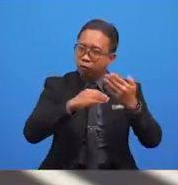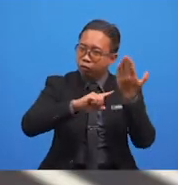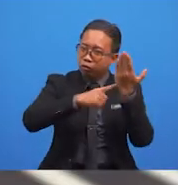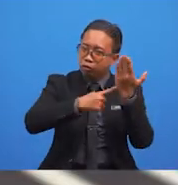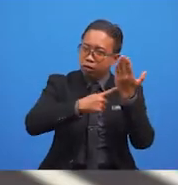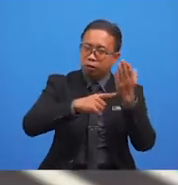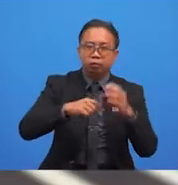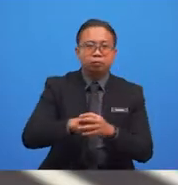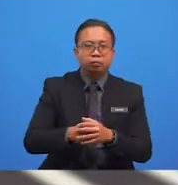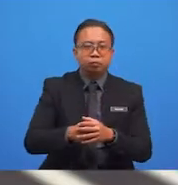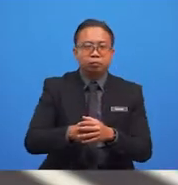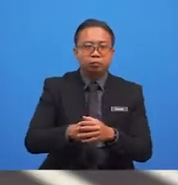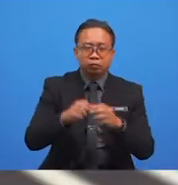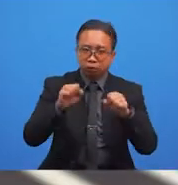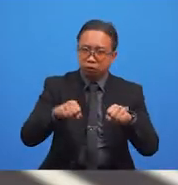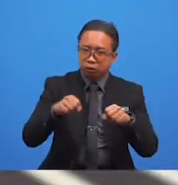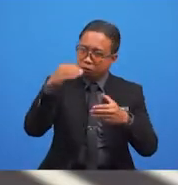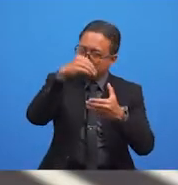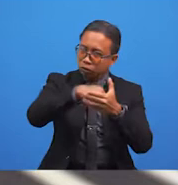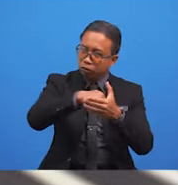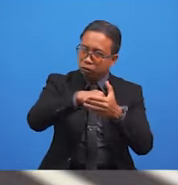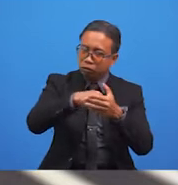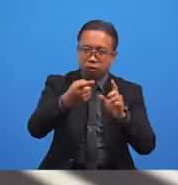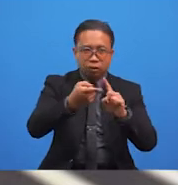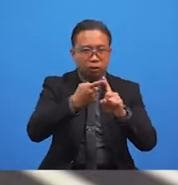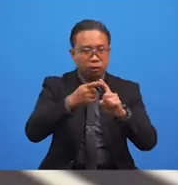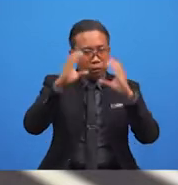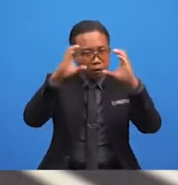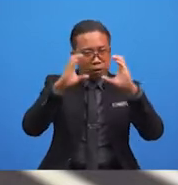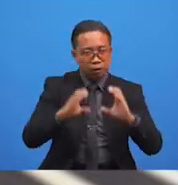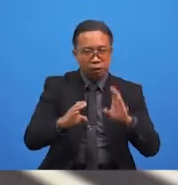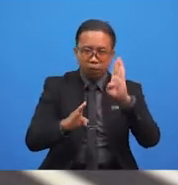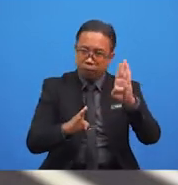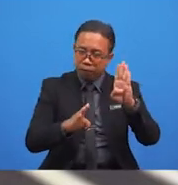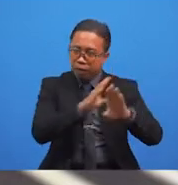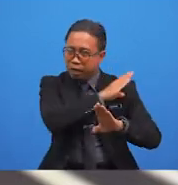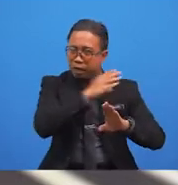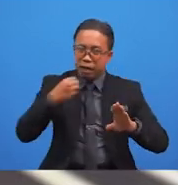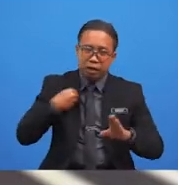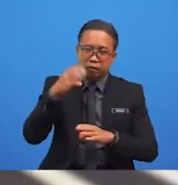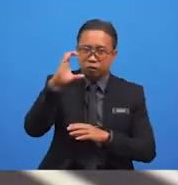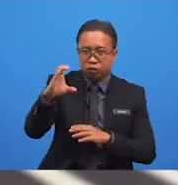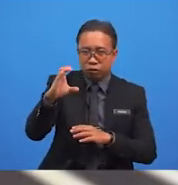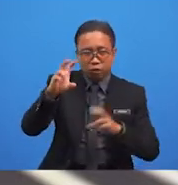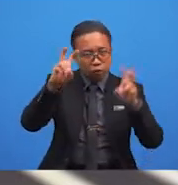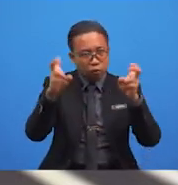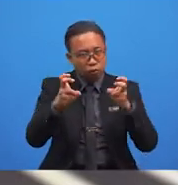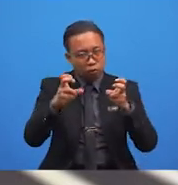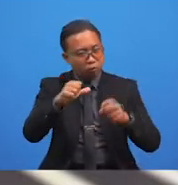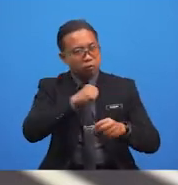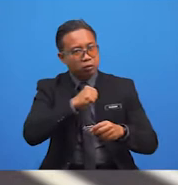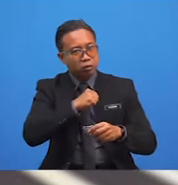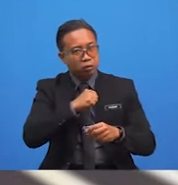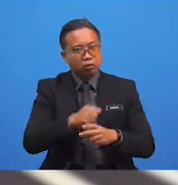Before you start writing, you're going to complete the notes for paragraph B and C for this topic with your